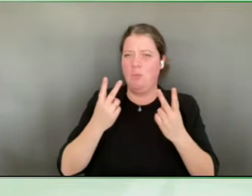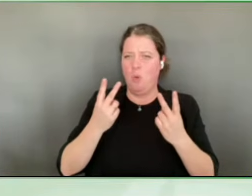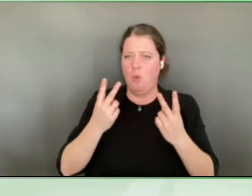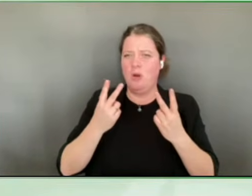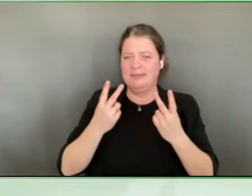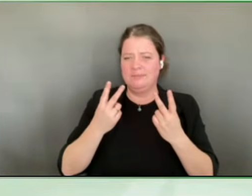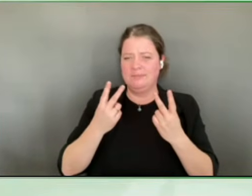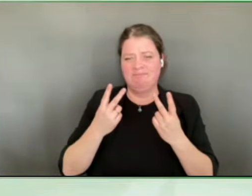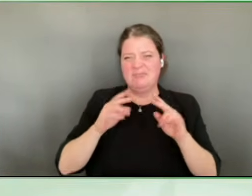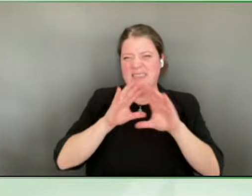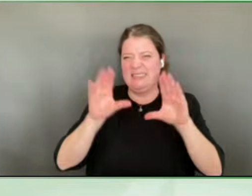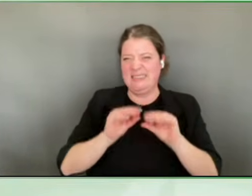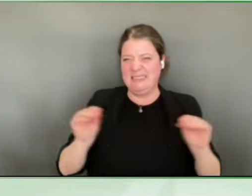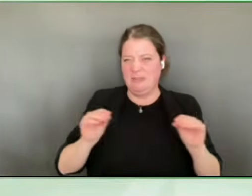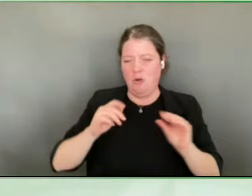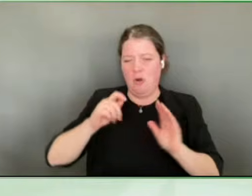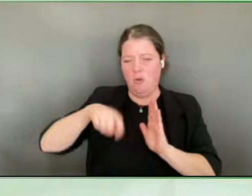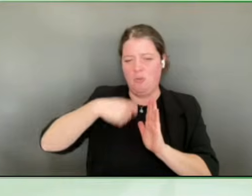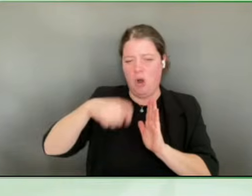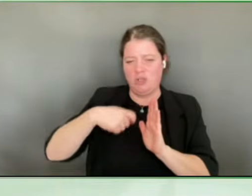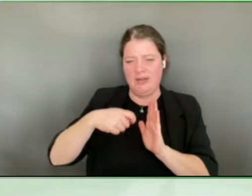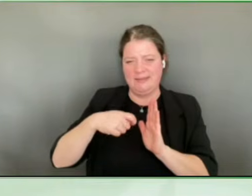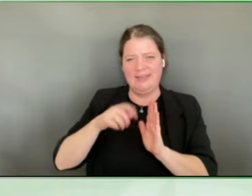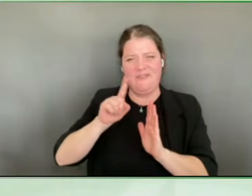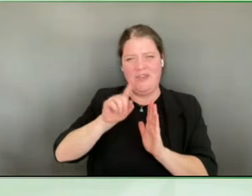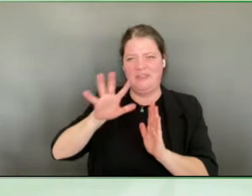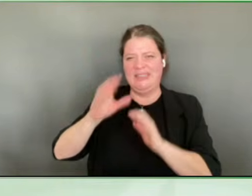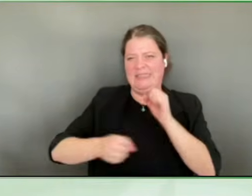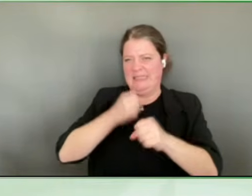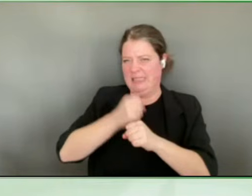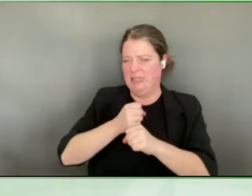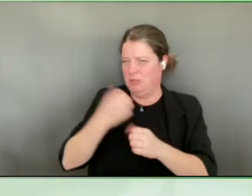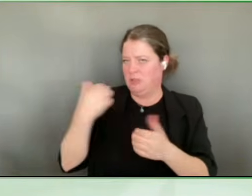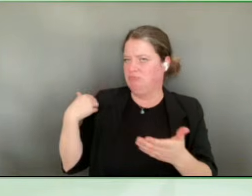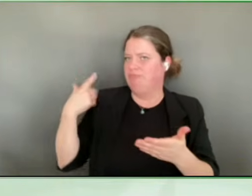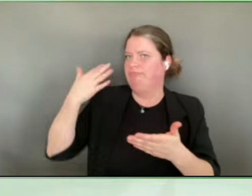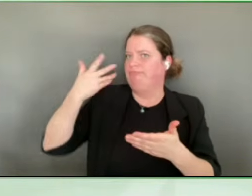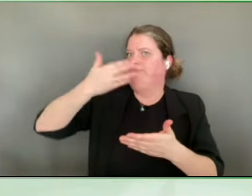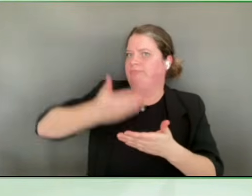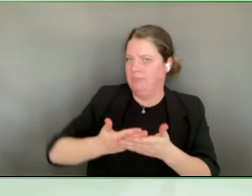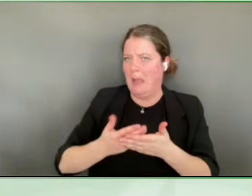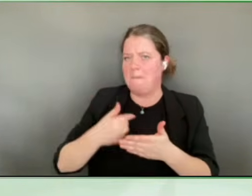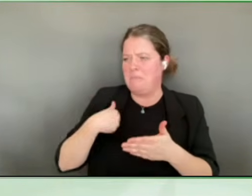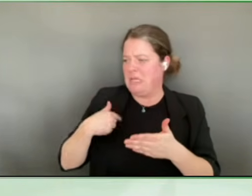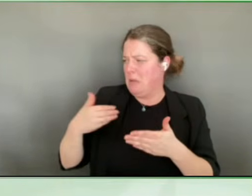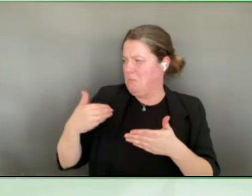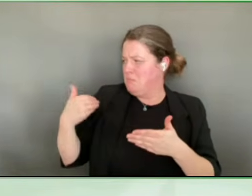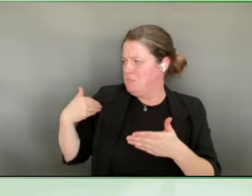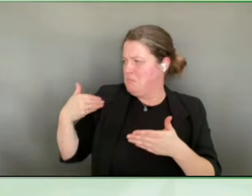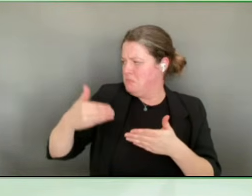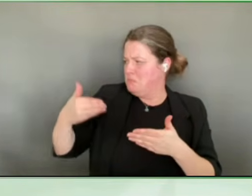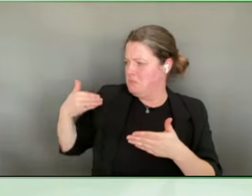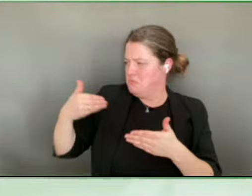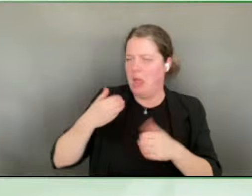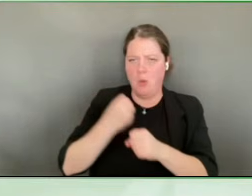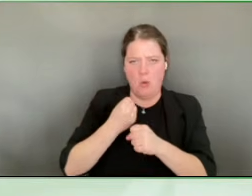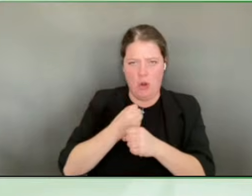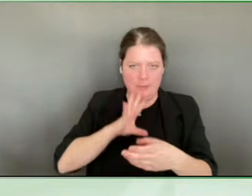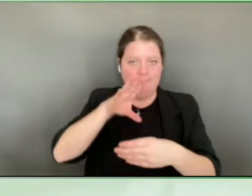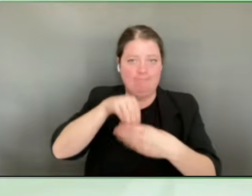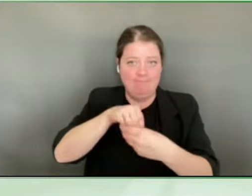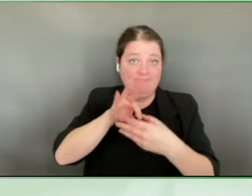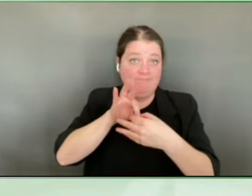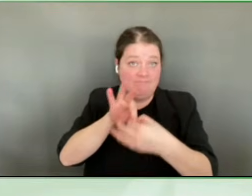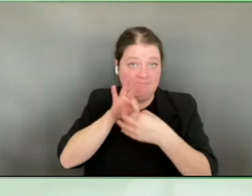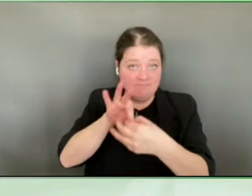I haven't been here for 15 years, but almost, for all these years with the Zero Project conference, for instance, the main learning we